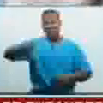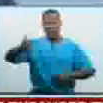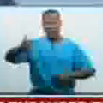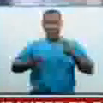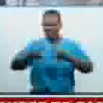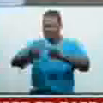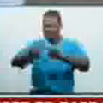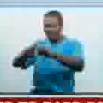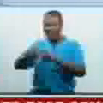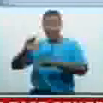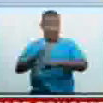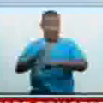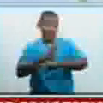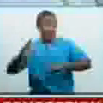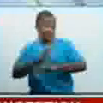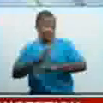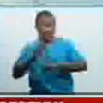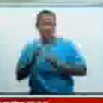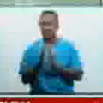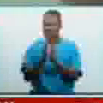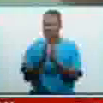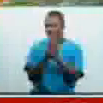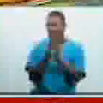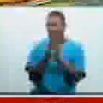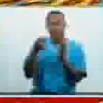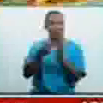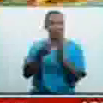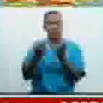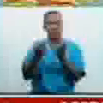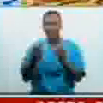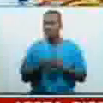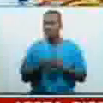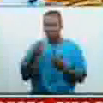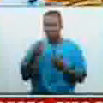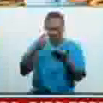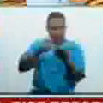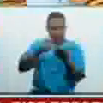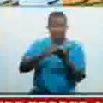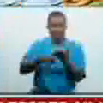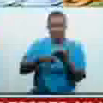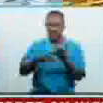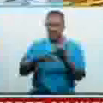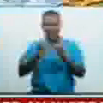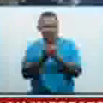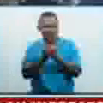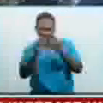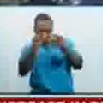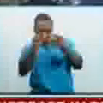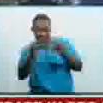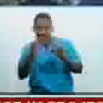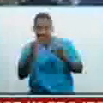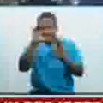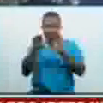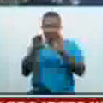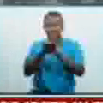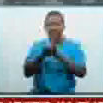social contexts. It also has a booklet that outlines comments, notes and annotations, as well as photographs